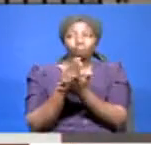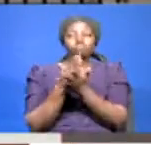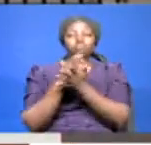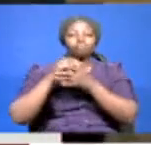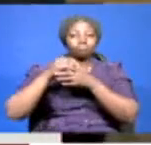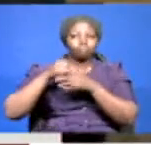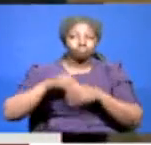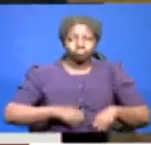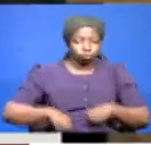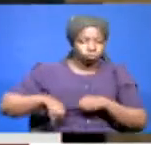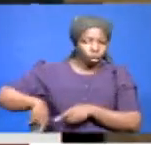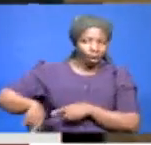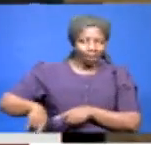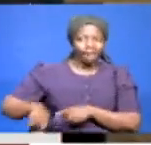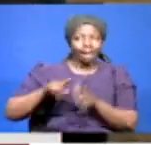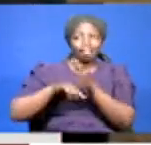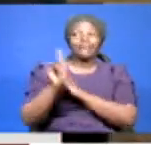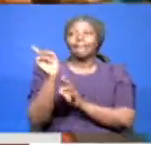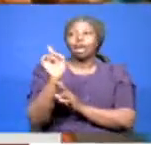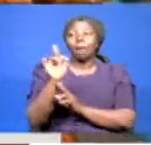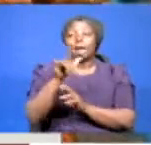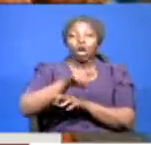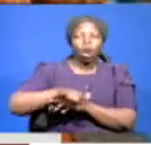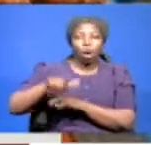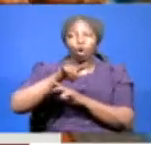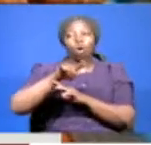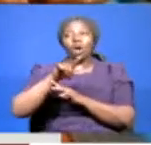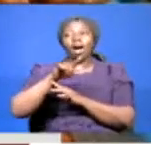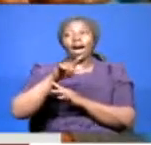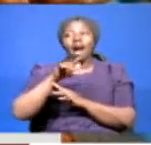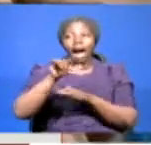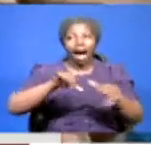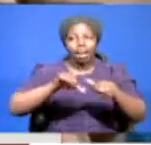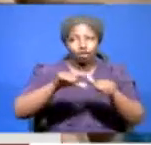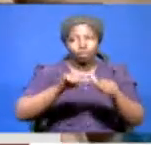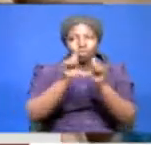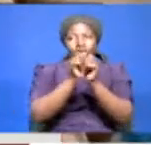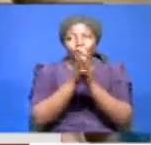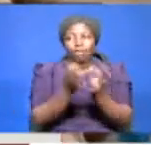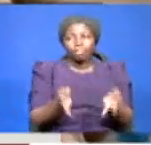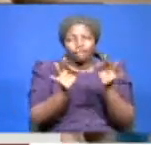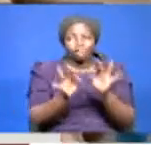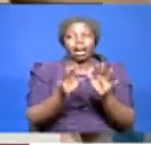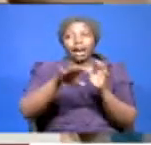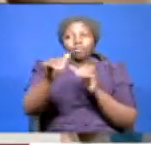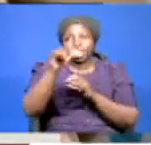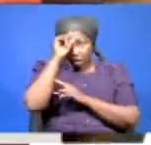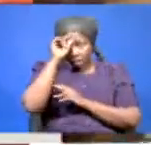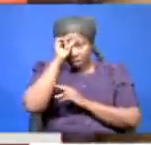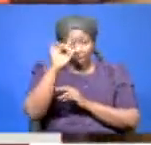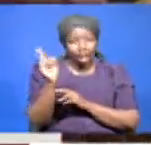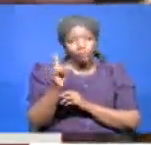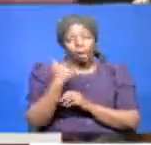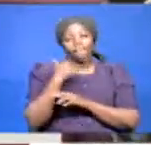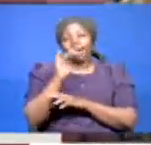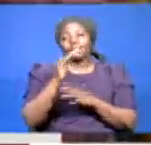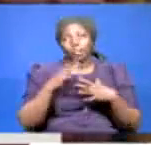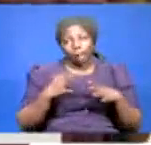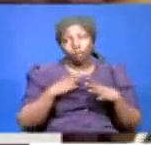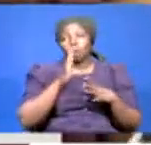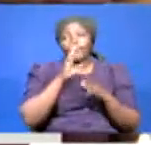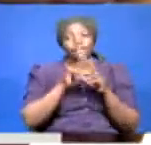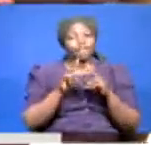Kayole area, local administration and officials from County Government of Nairobi have urged locals to exercise caution while handling food